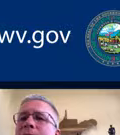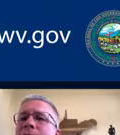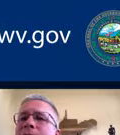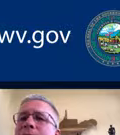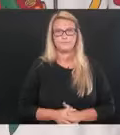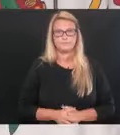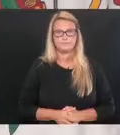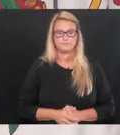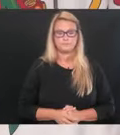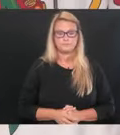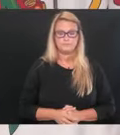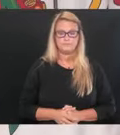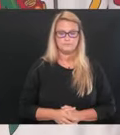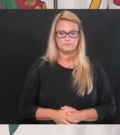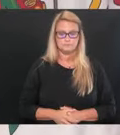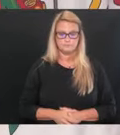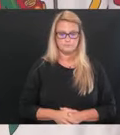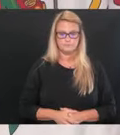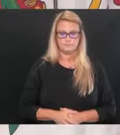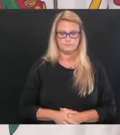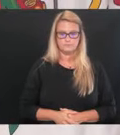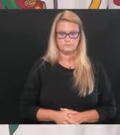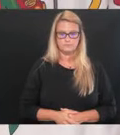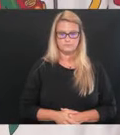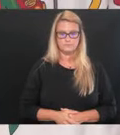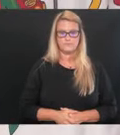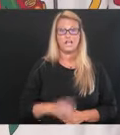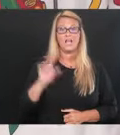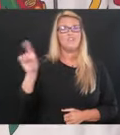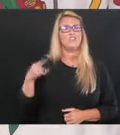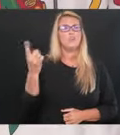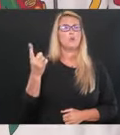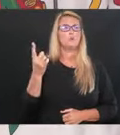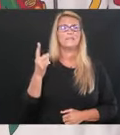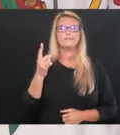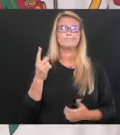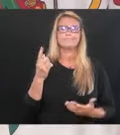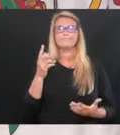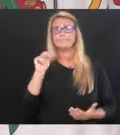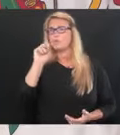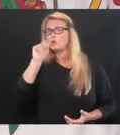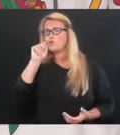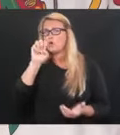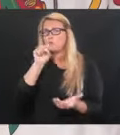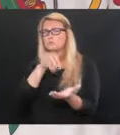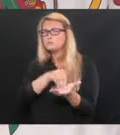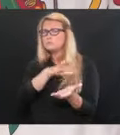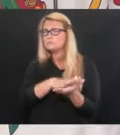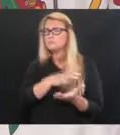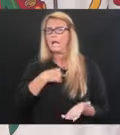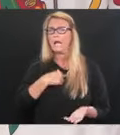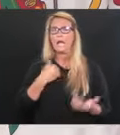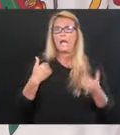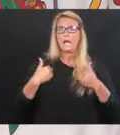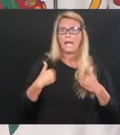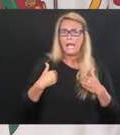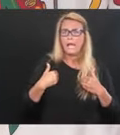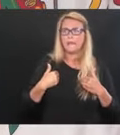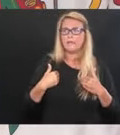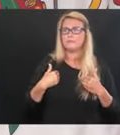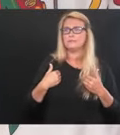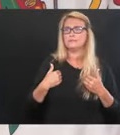Okay, I think the only real notes that I've made that are of consequence here that haven't been